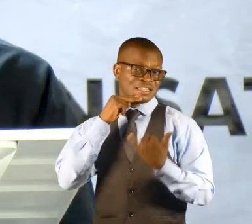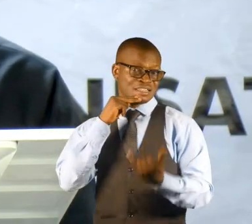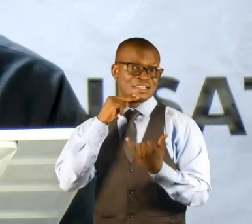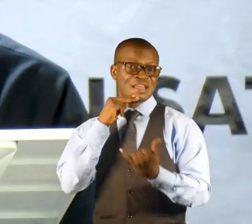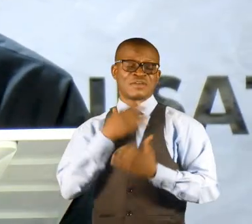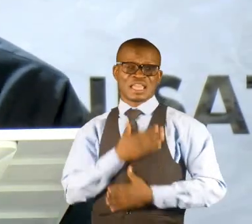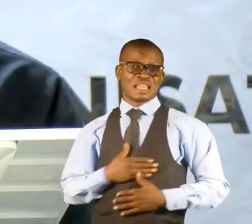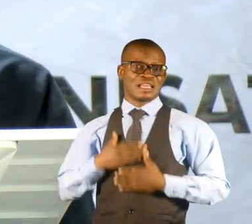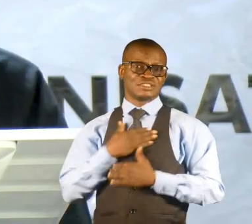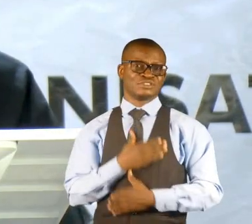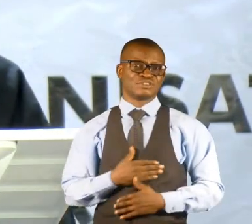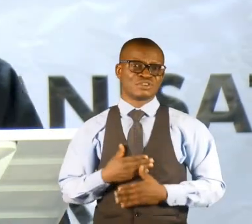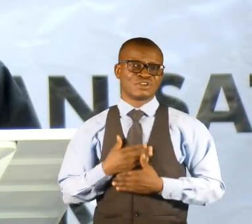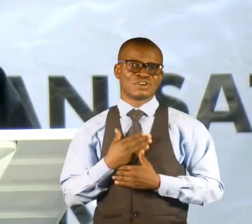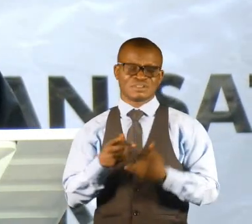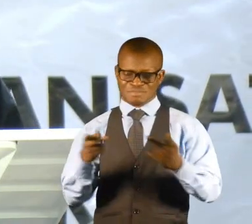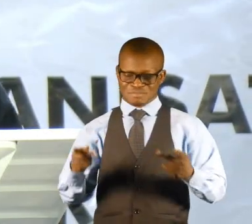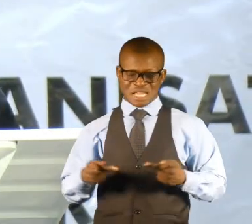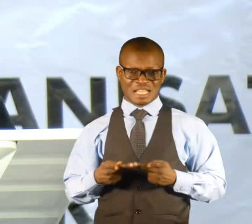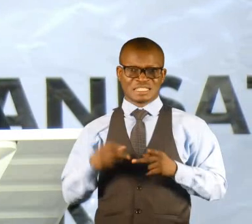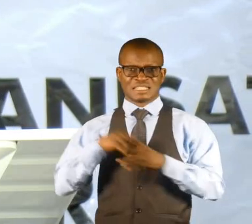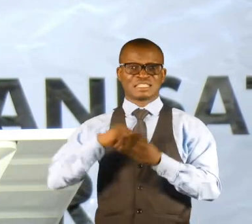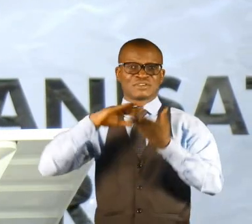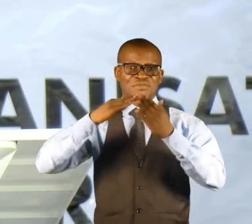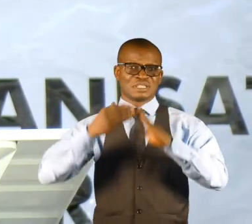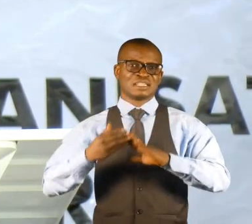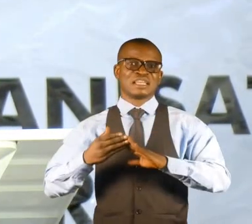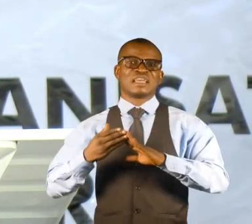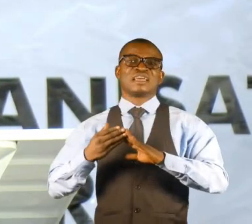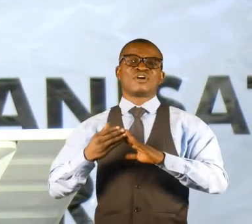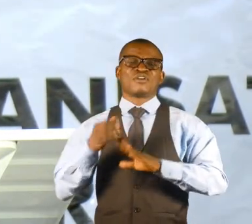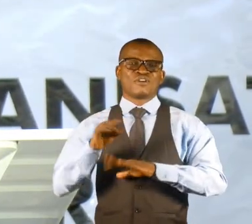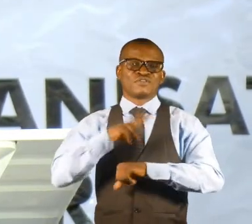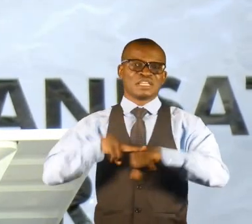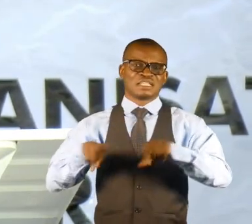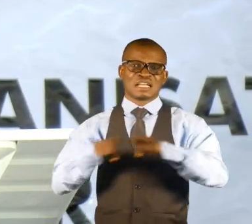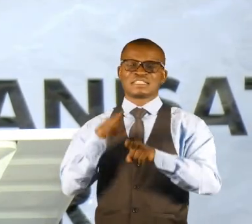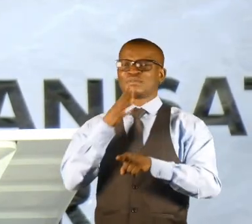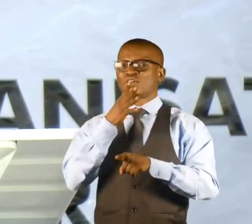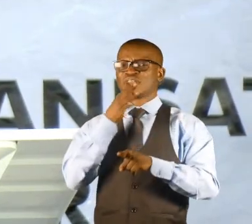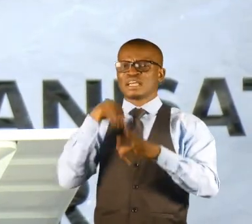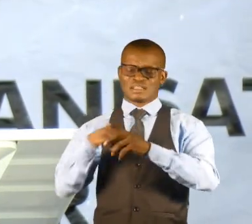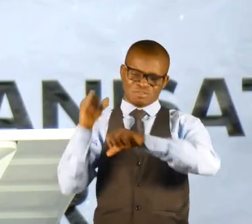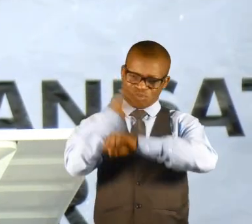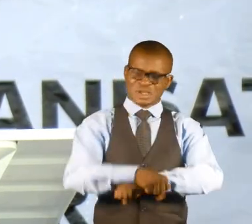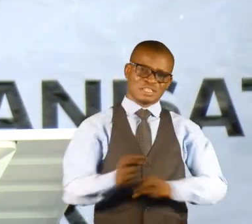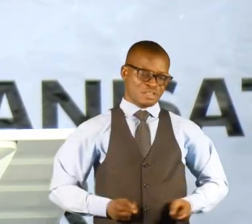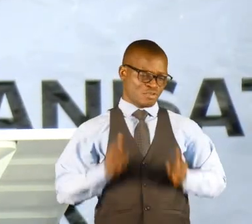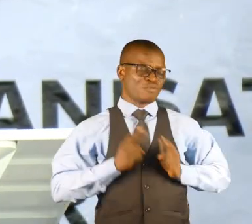Nigeria currently enjoys a pride of place in the Committee of Nations as a model in